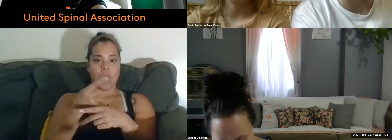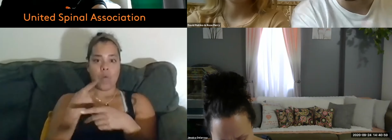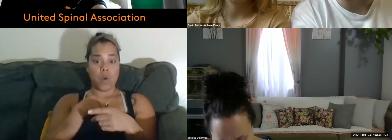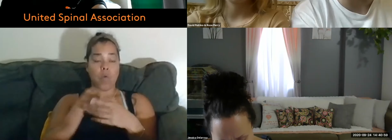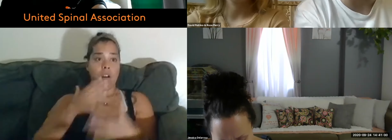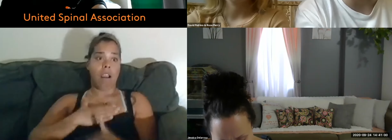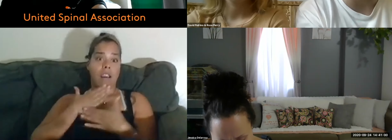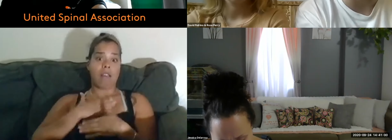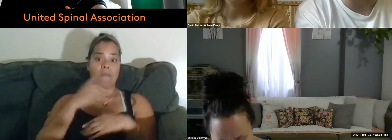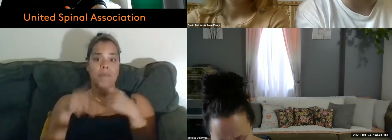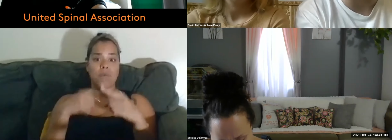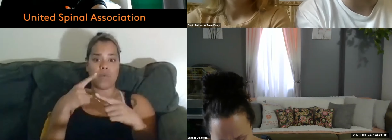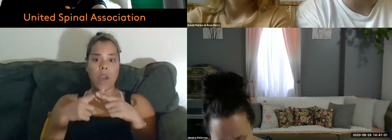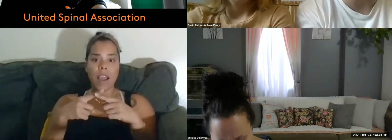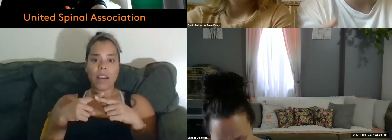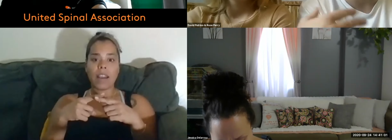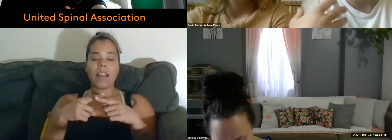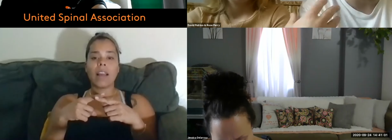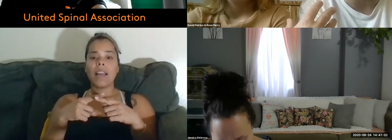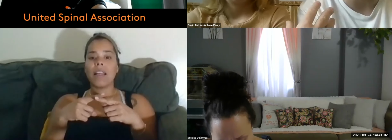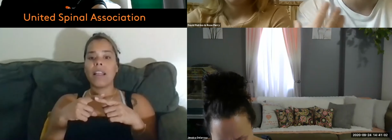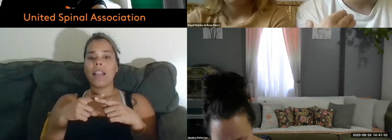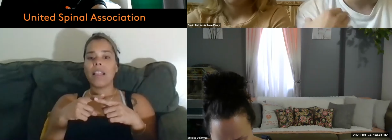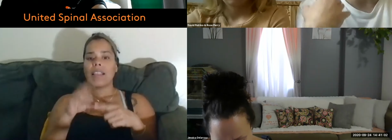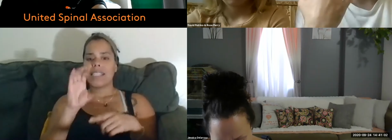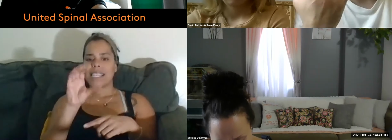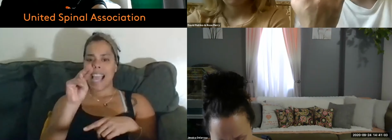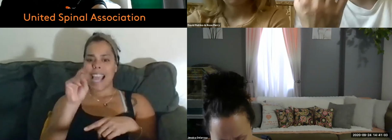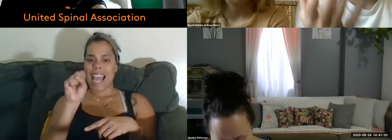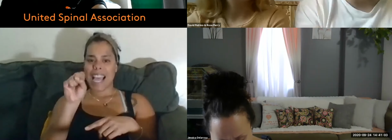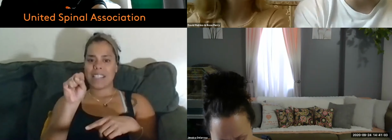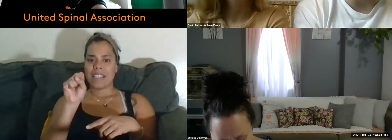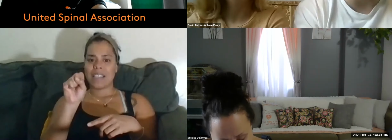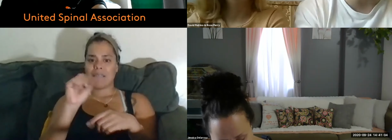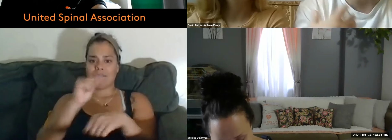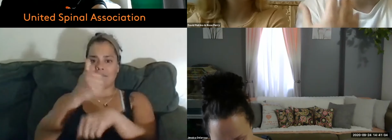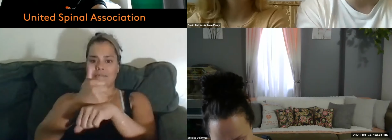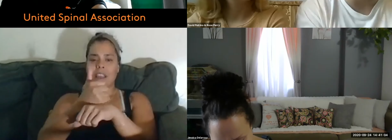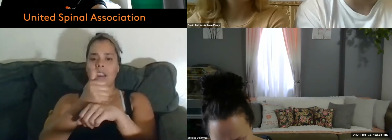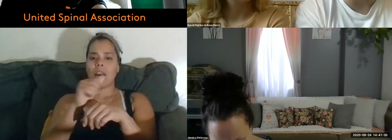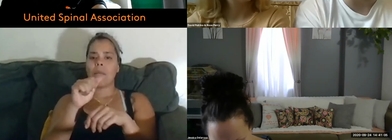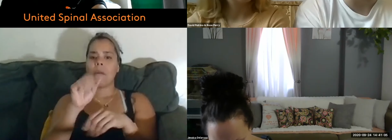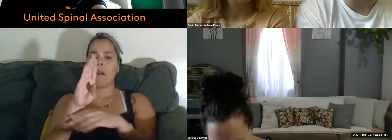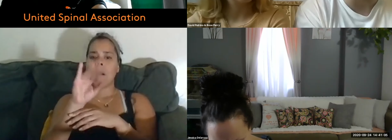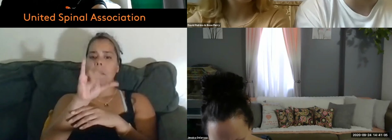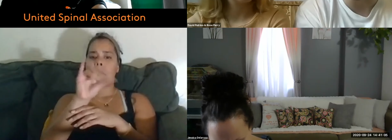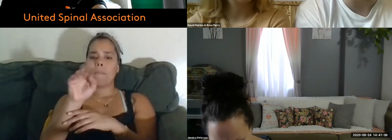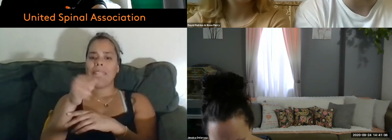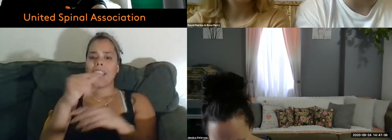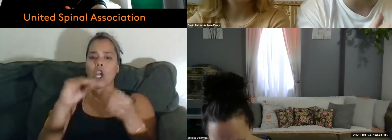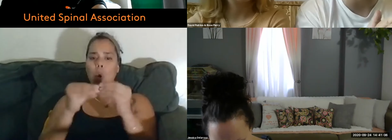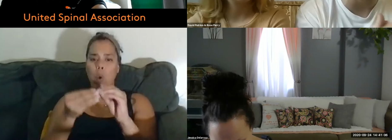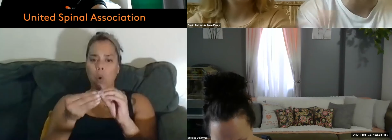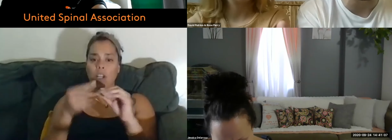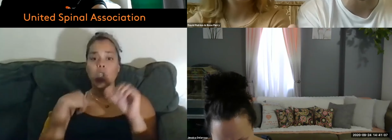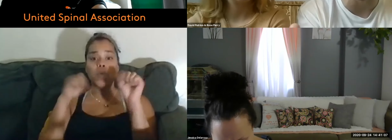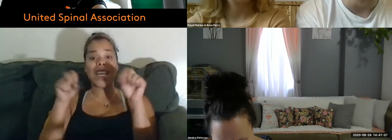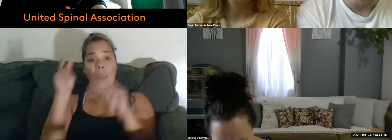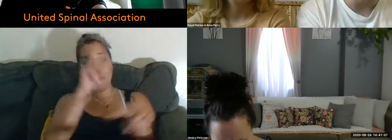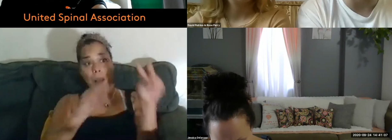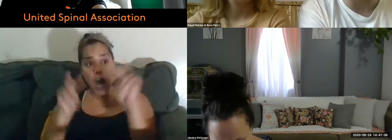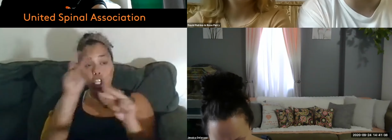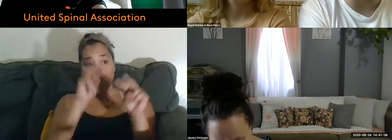these remote patient monitoring billing codes, because it meant that we could monitor patients and deliver a better standard of care, and it was fully